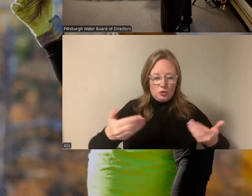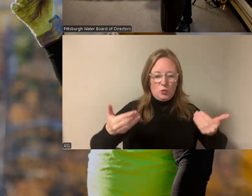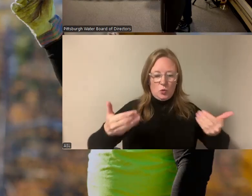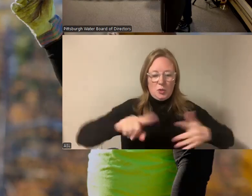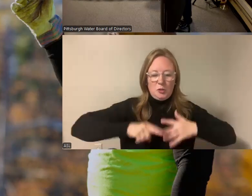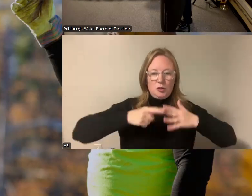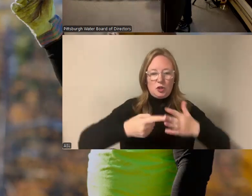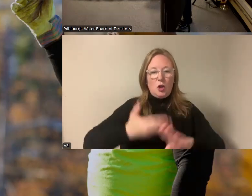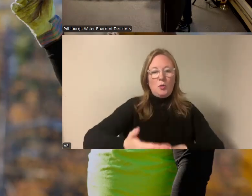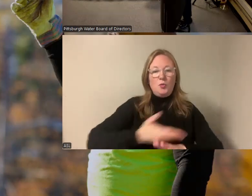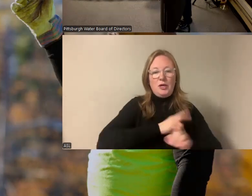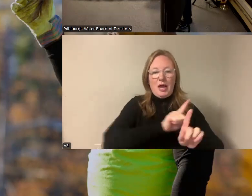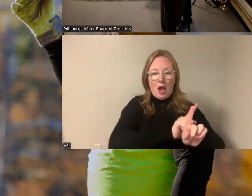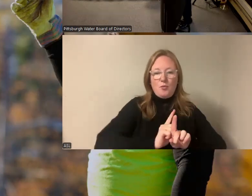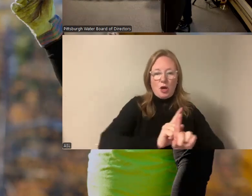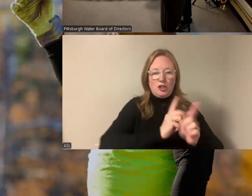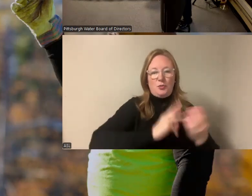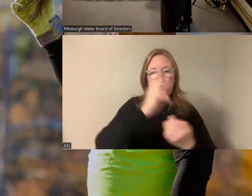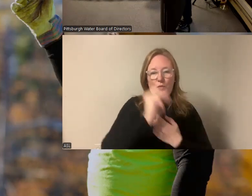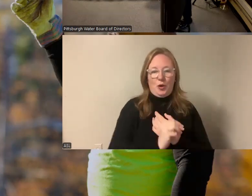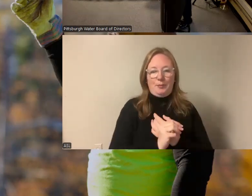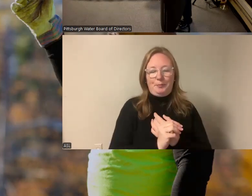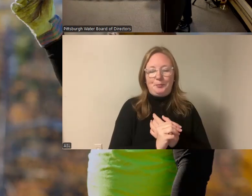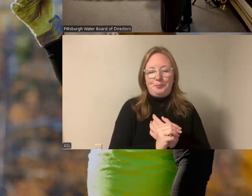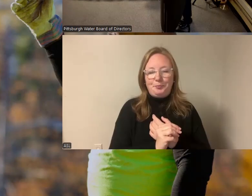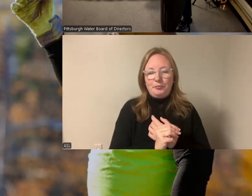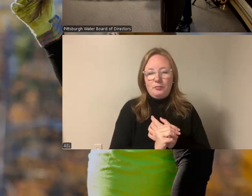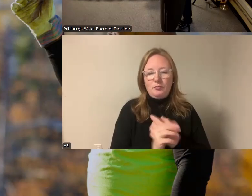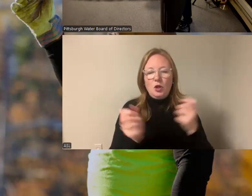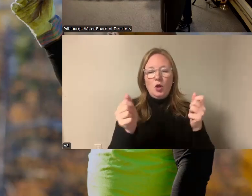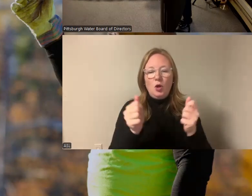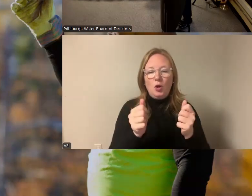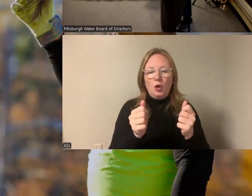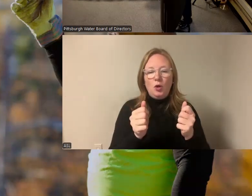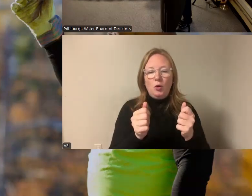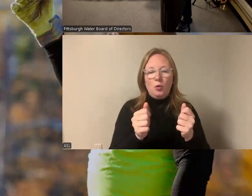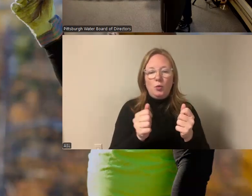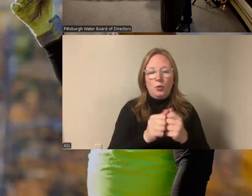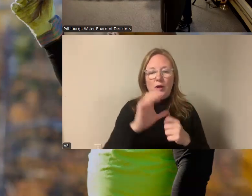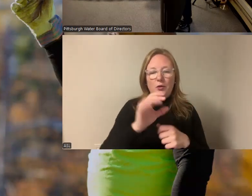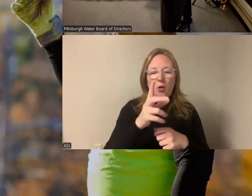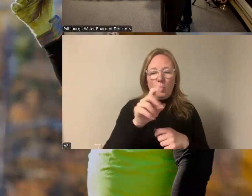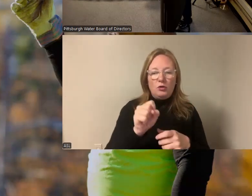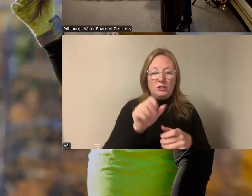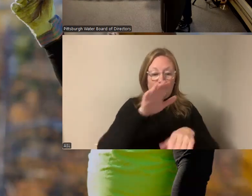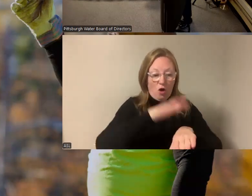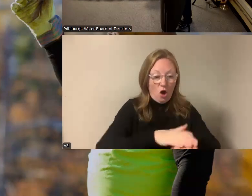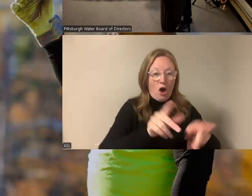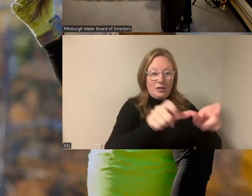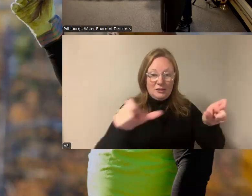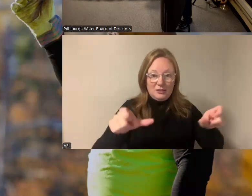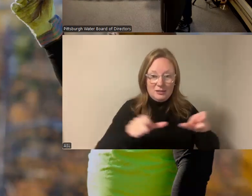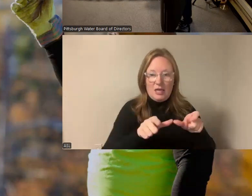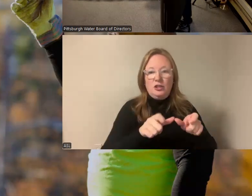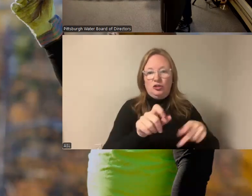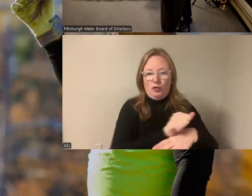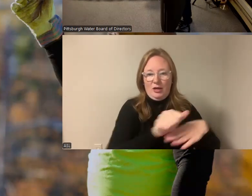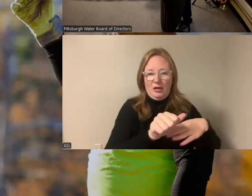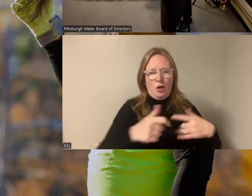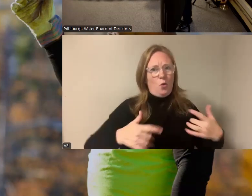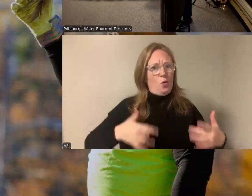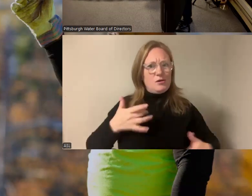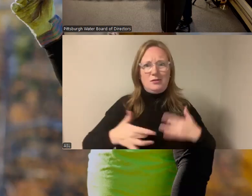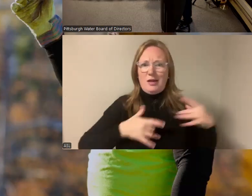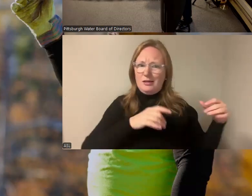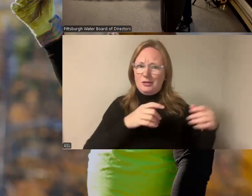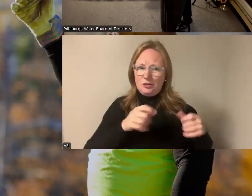a pre-apprenticeship program with cohorts of on-site training. We're excited to move into